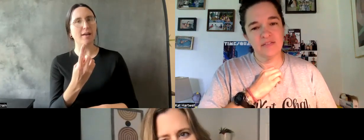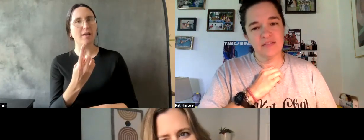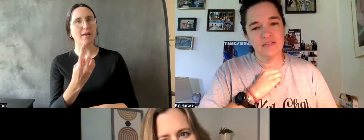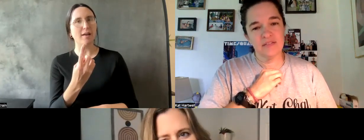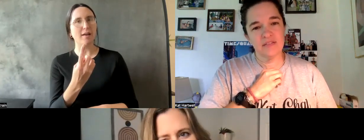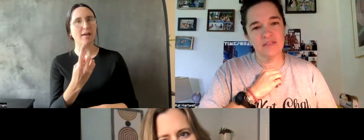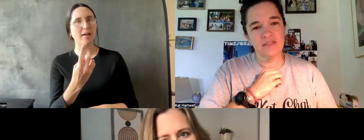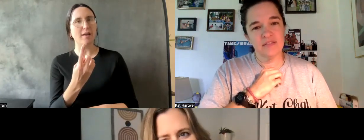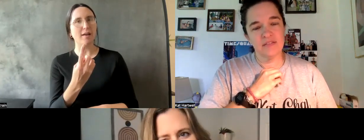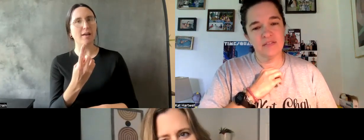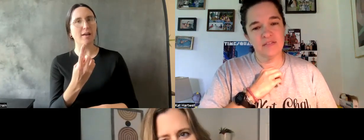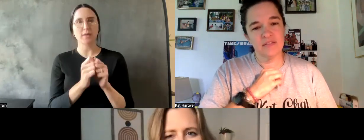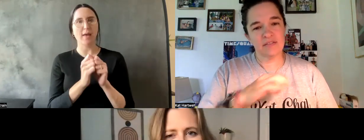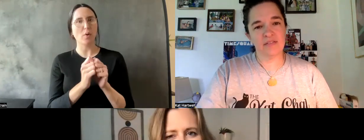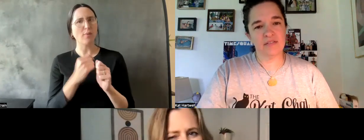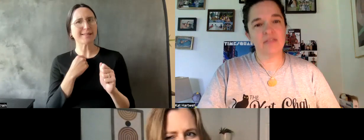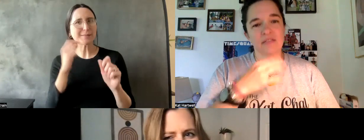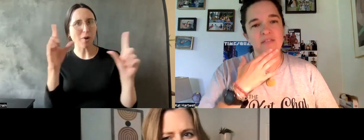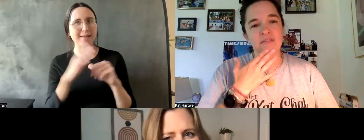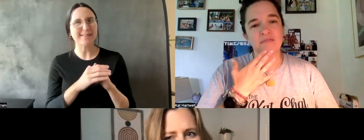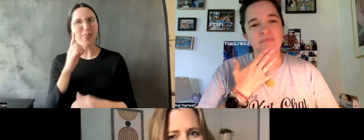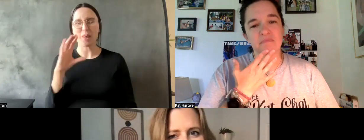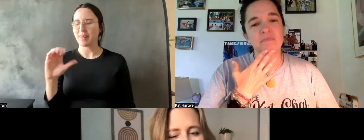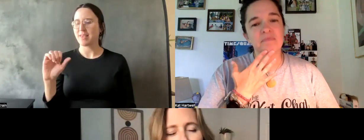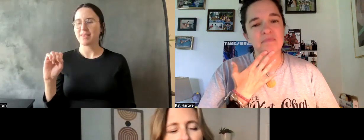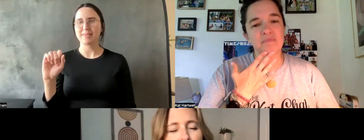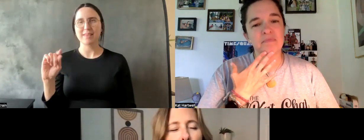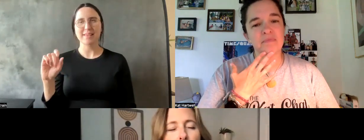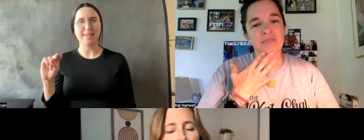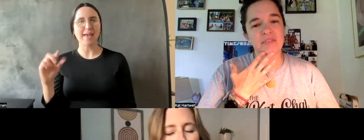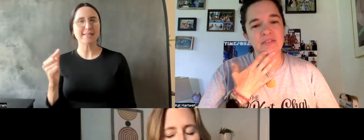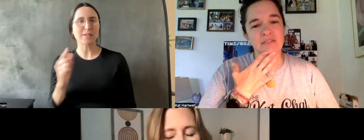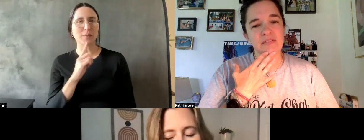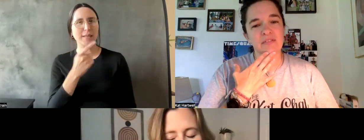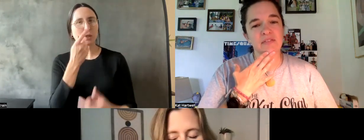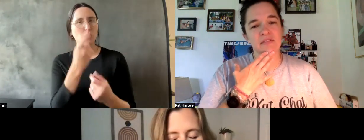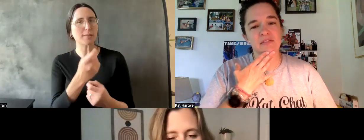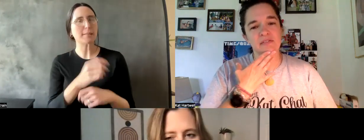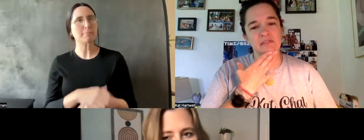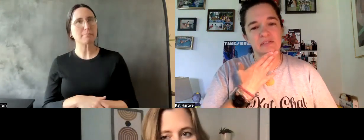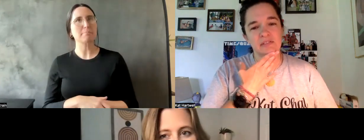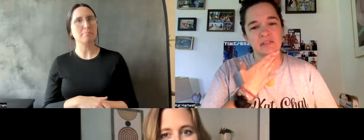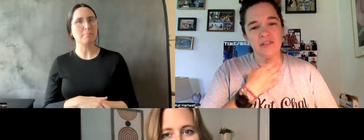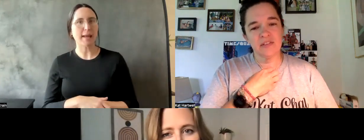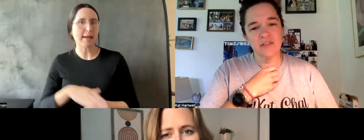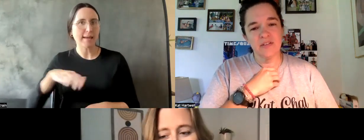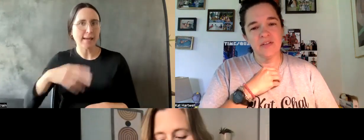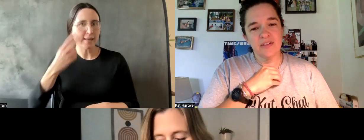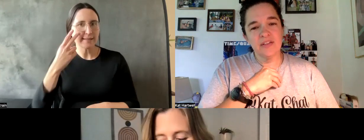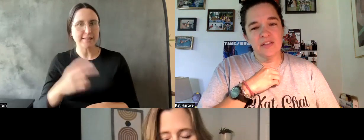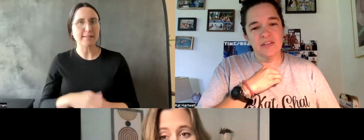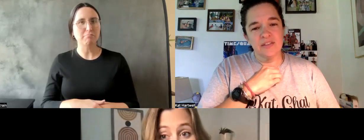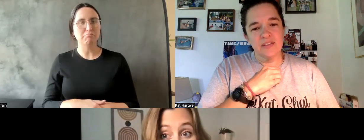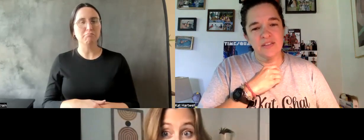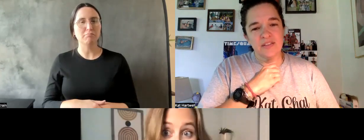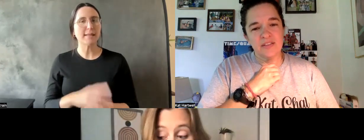that I was a little shocked, and the casting seemed a little just wondering what was going through the casting person's head when